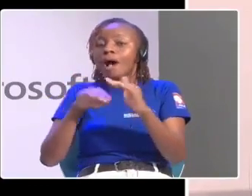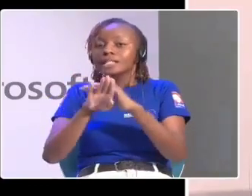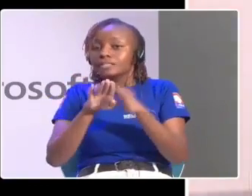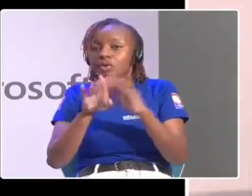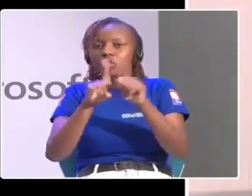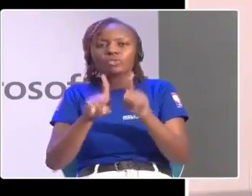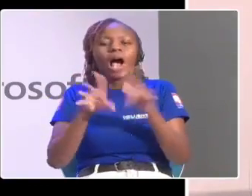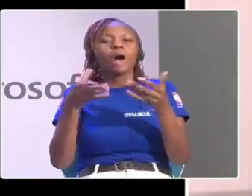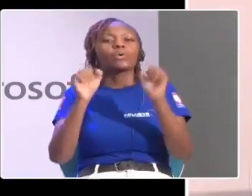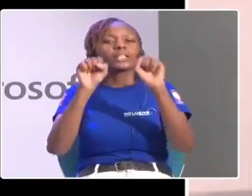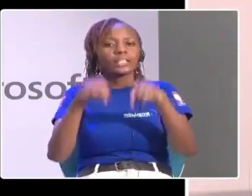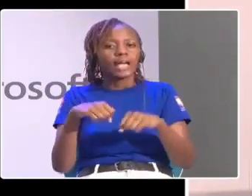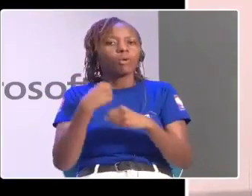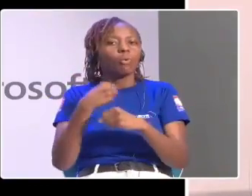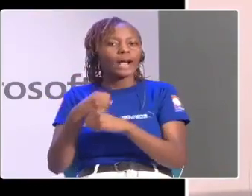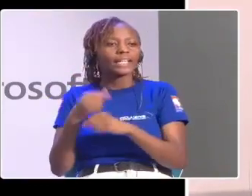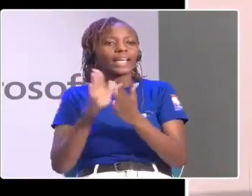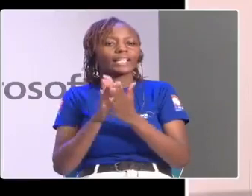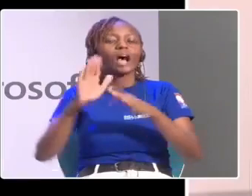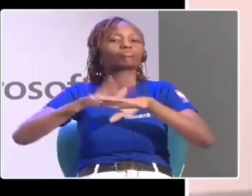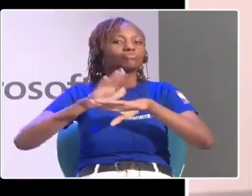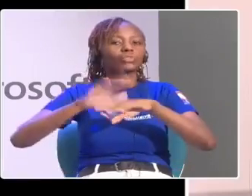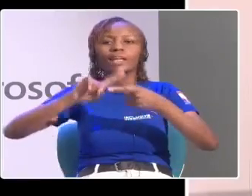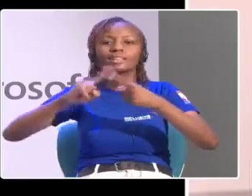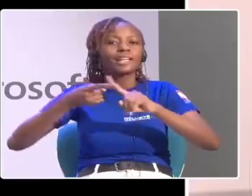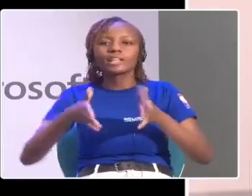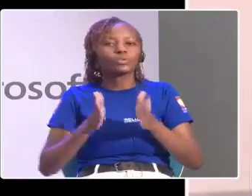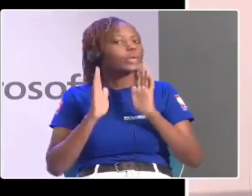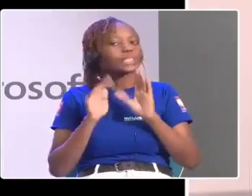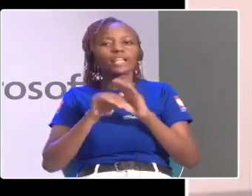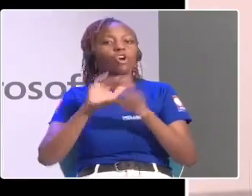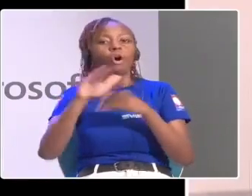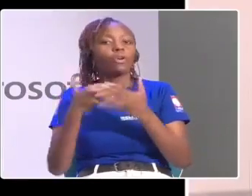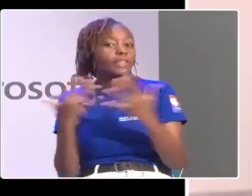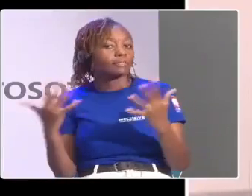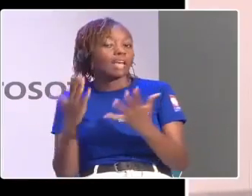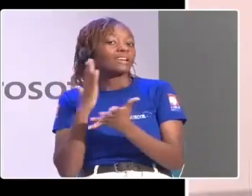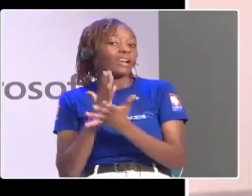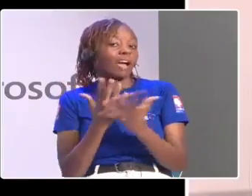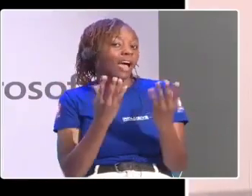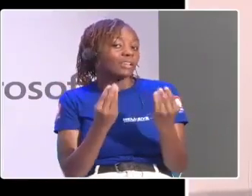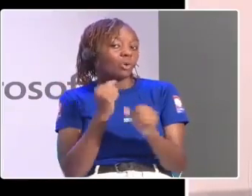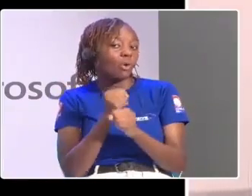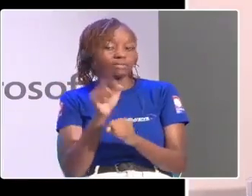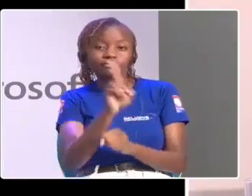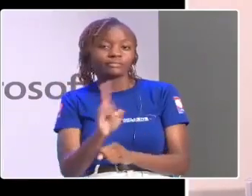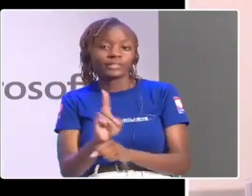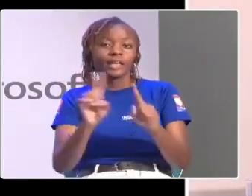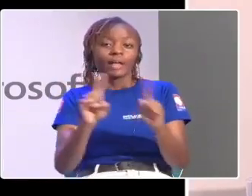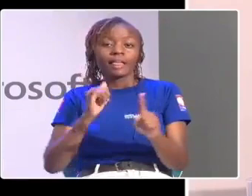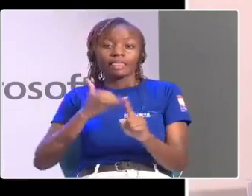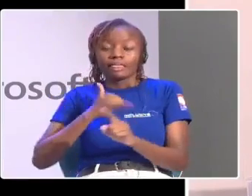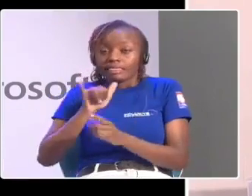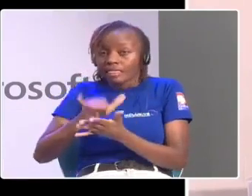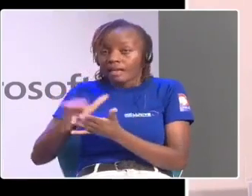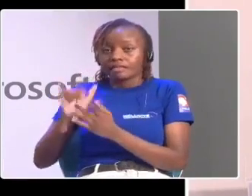do it in a standardized way across all the different product areas? So it's no small task, but that is our mission of